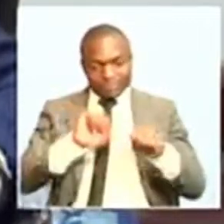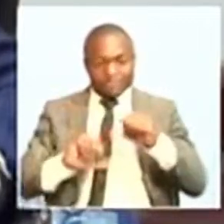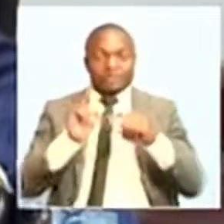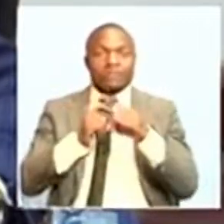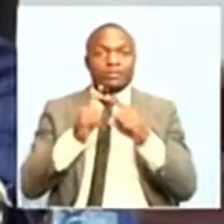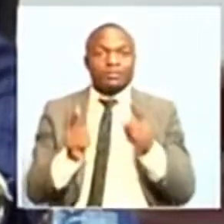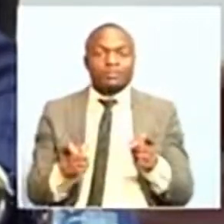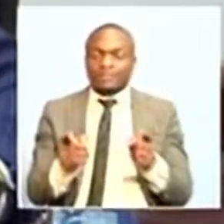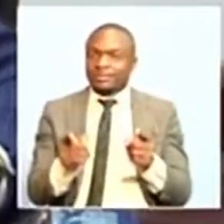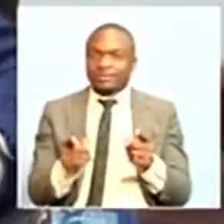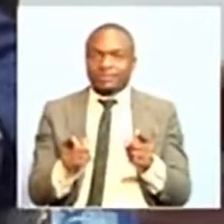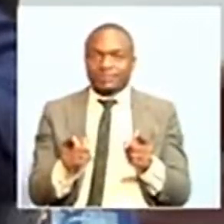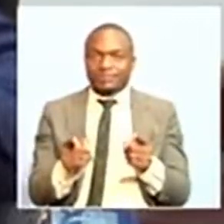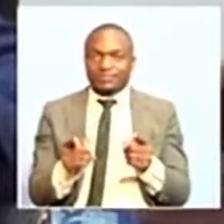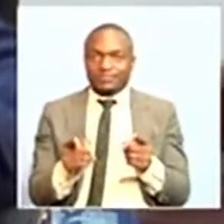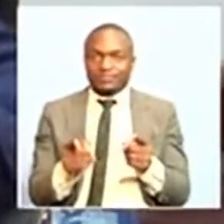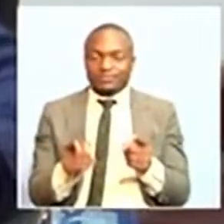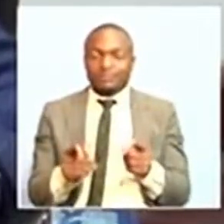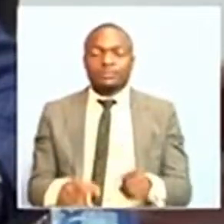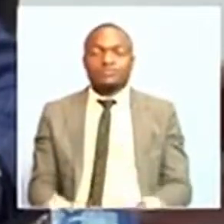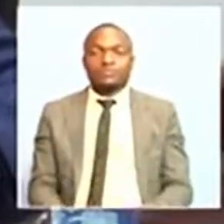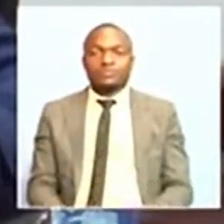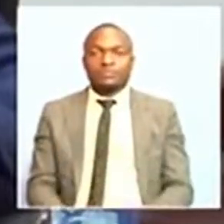or negligently